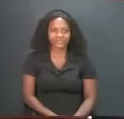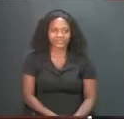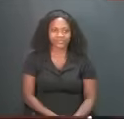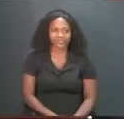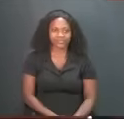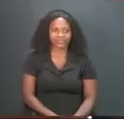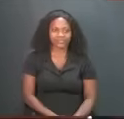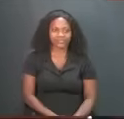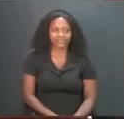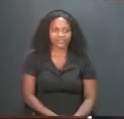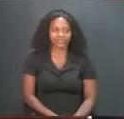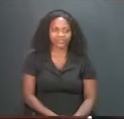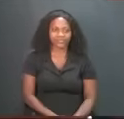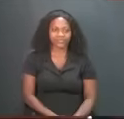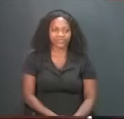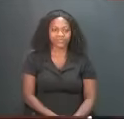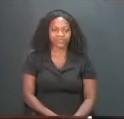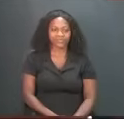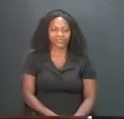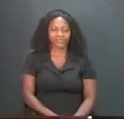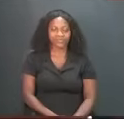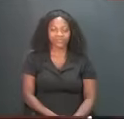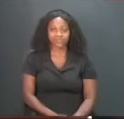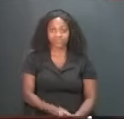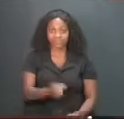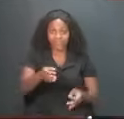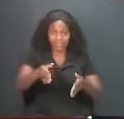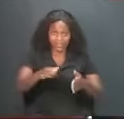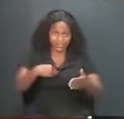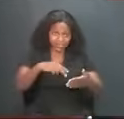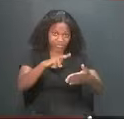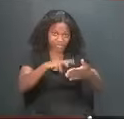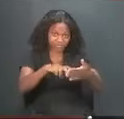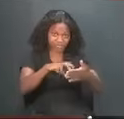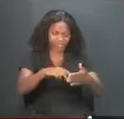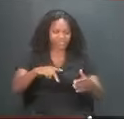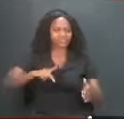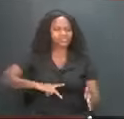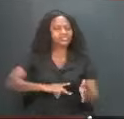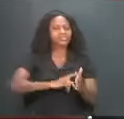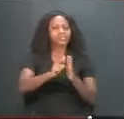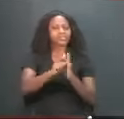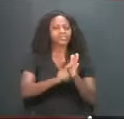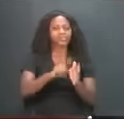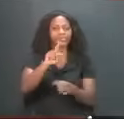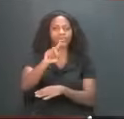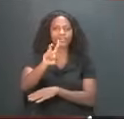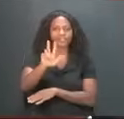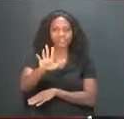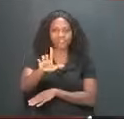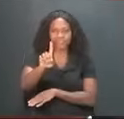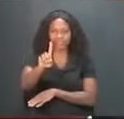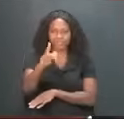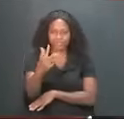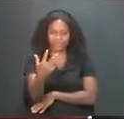1513. Mr. Speaker, with your permission, I read Standing Order 1513.